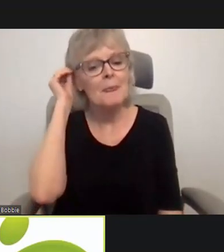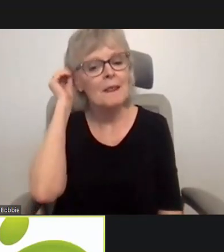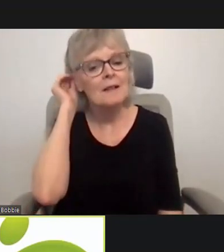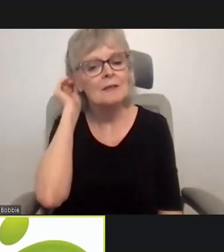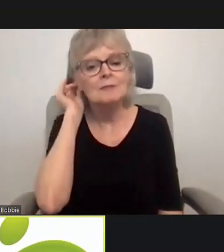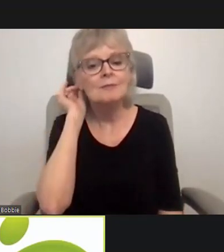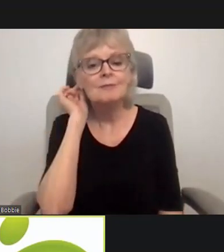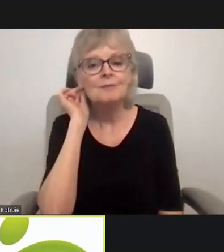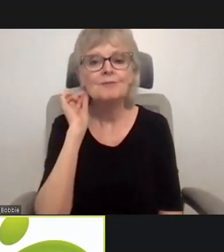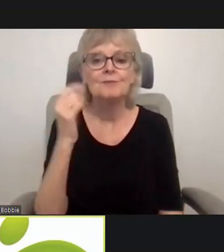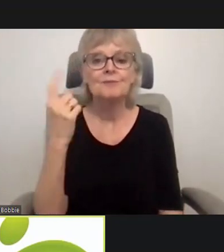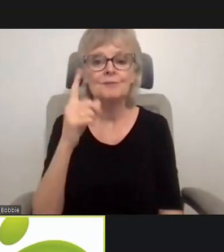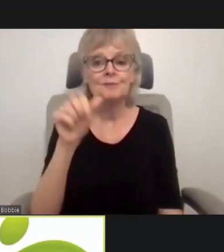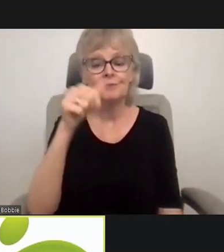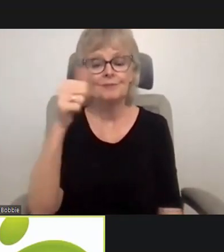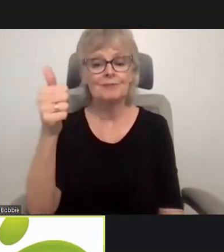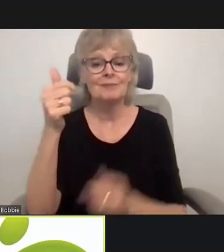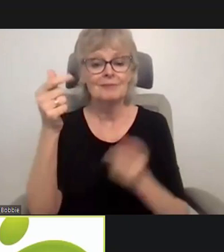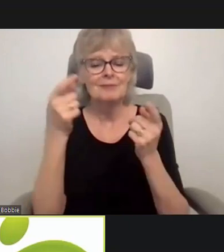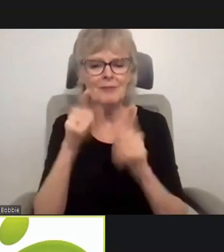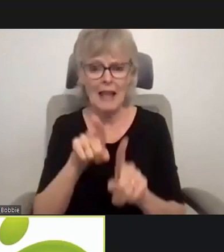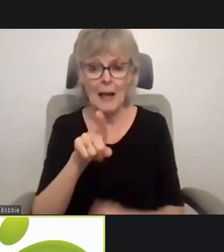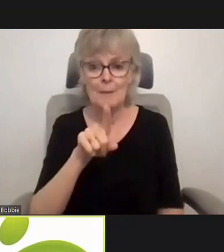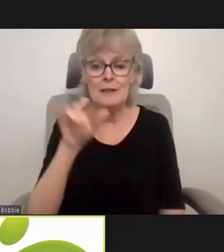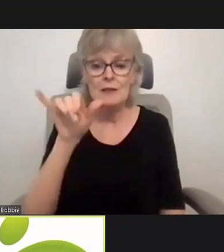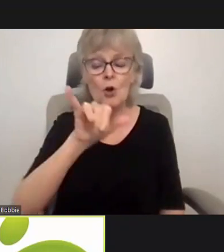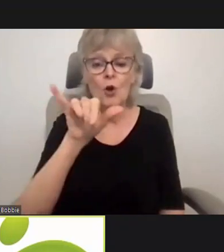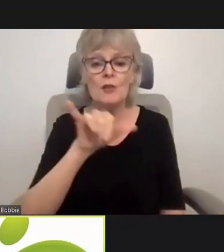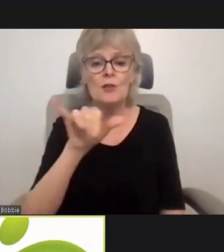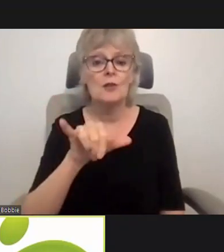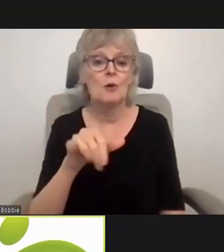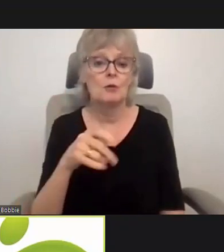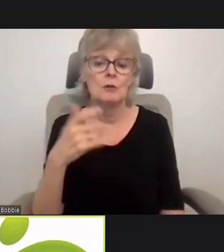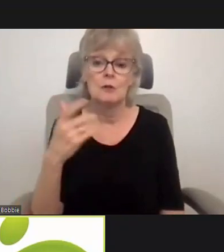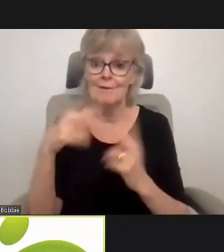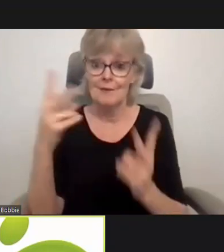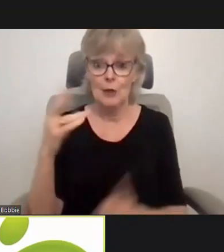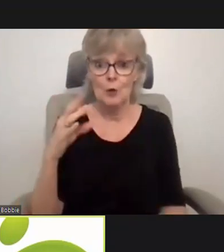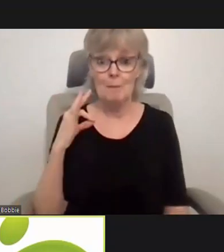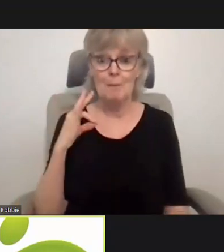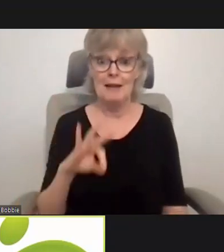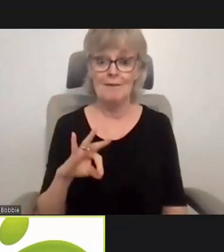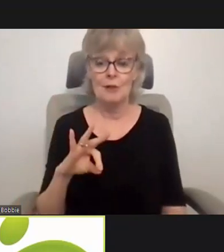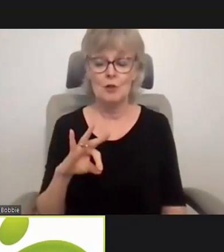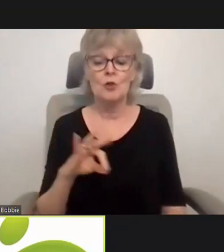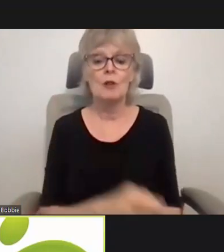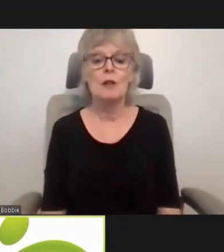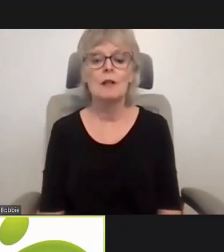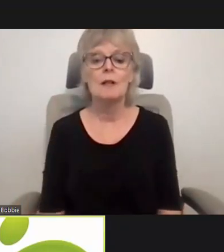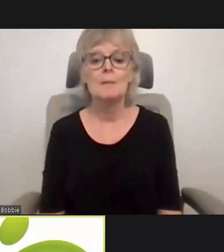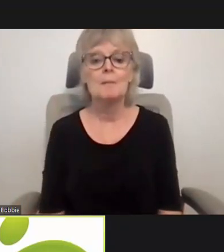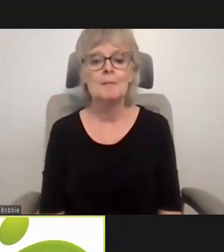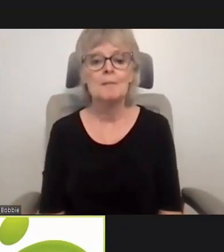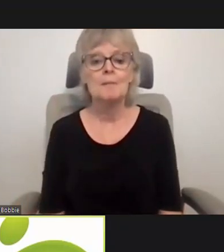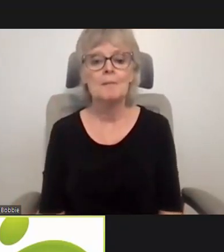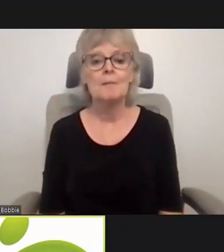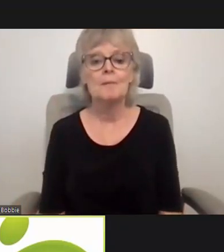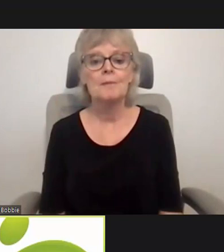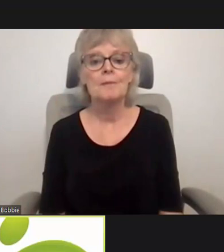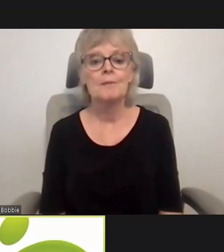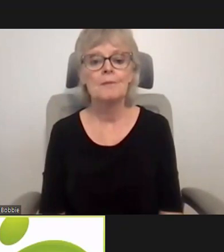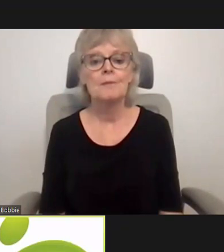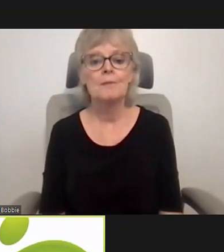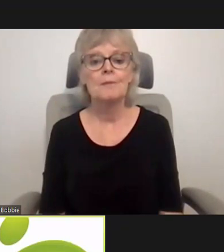Something else that happened, too, that was beneficial, I think, was a renewed